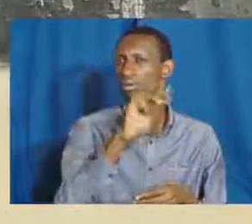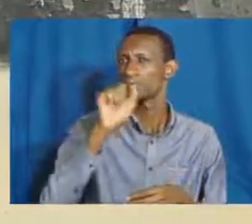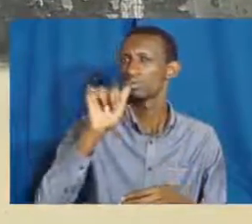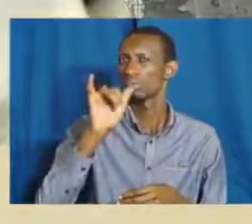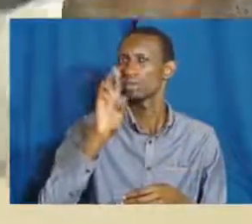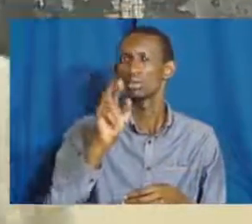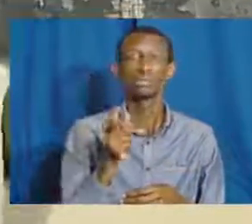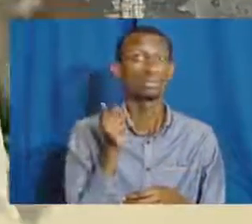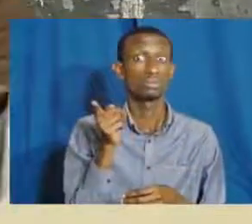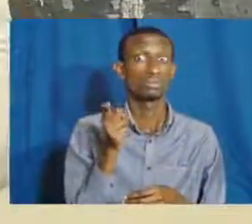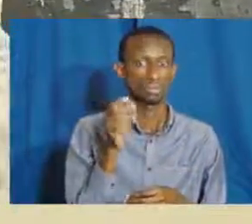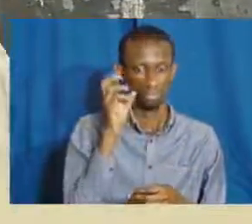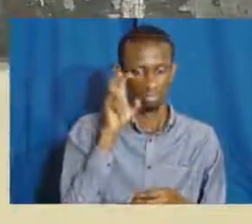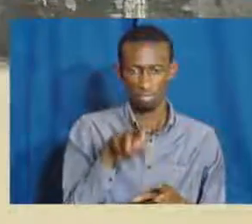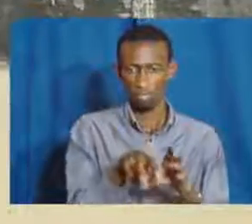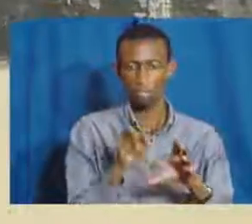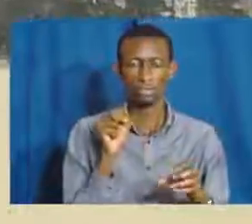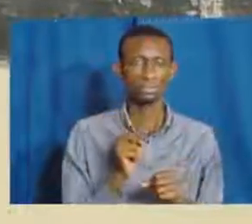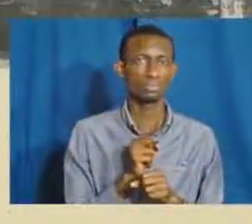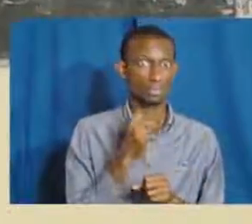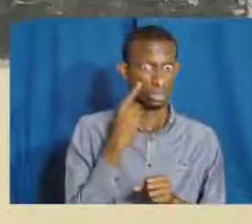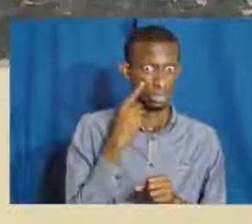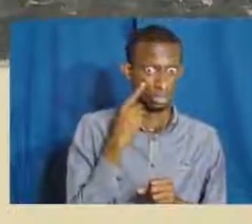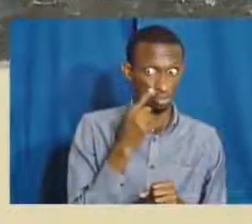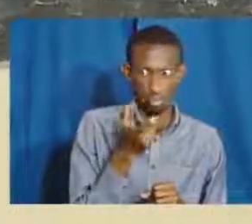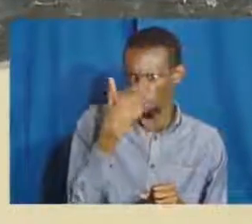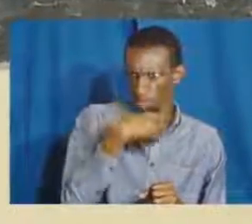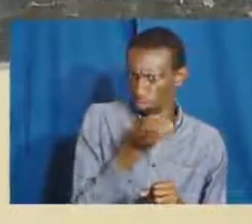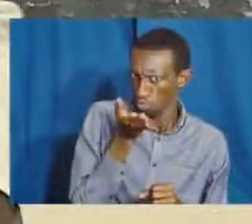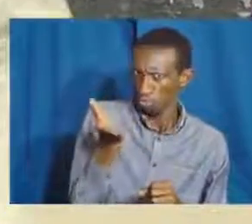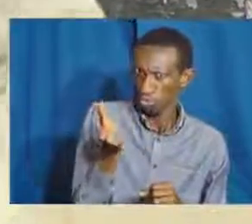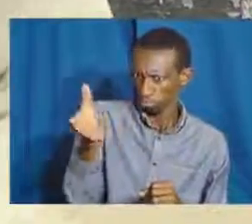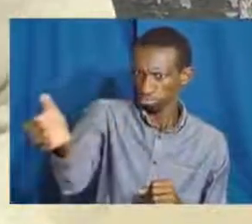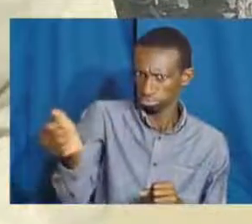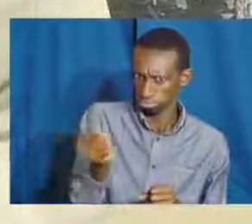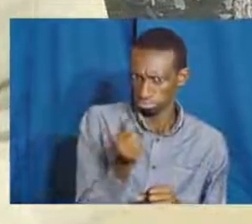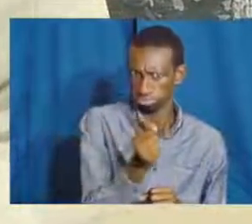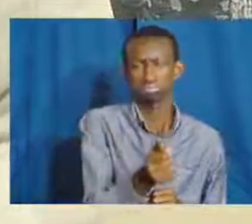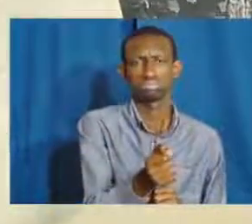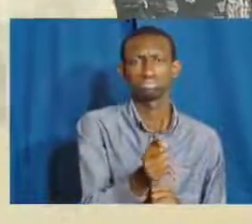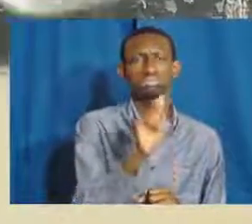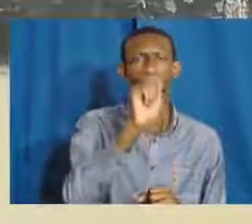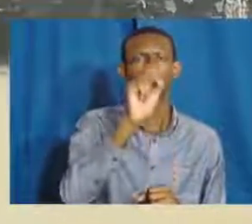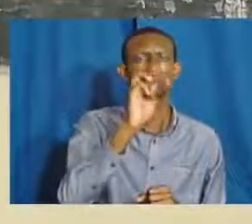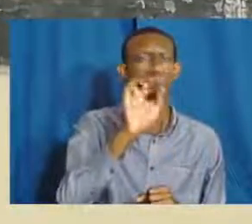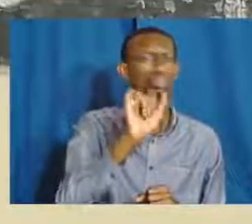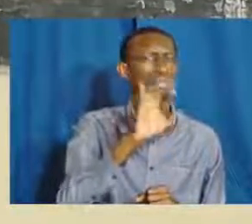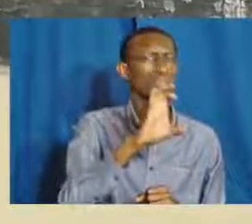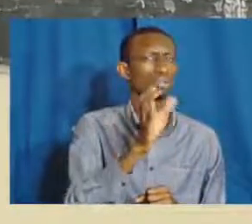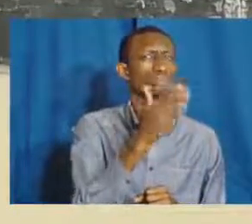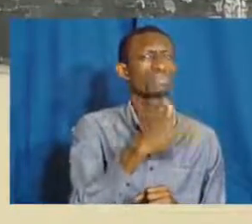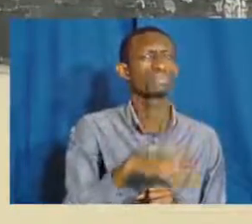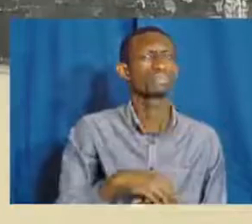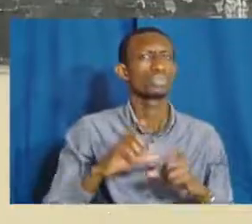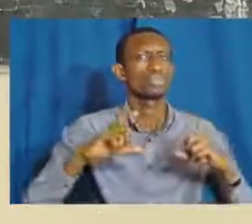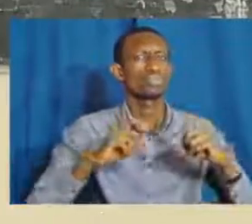that he plotted, so he determined the atomic masses and densities of the elements and plotted the volume